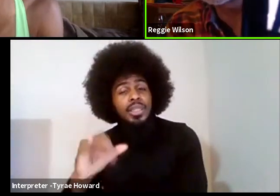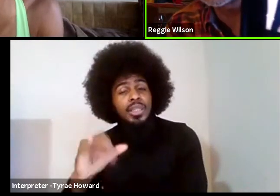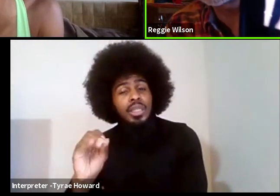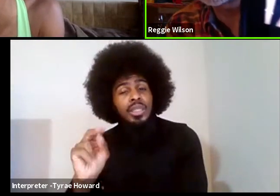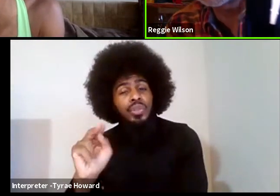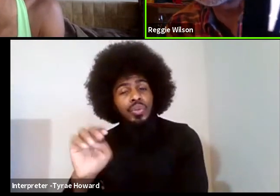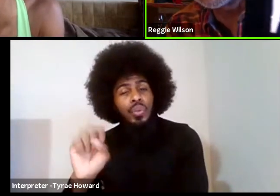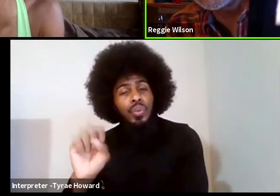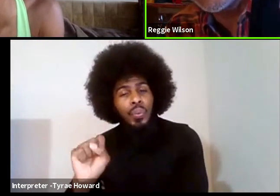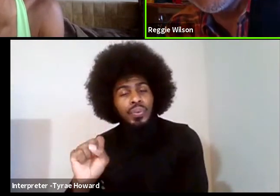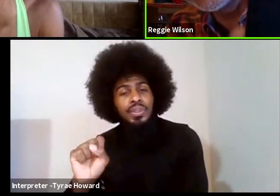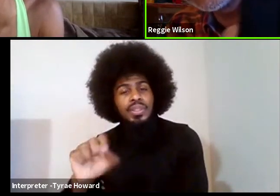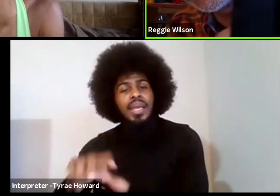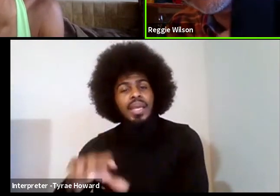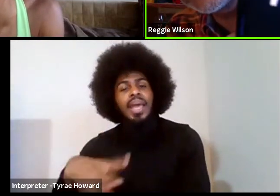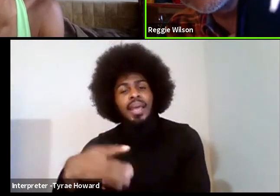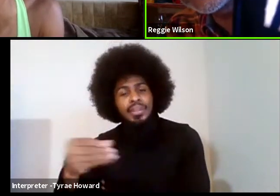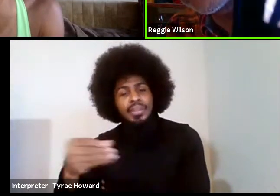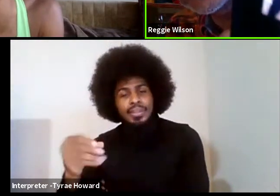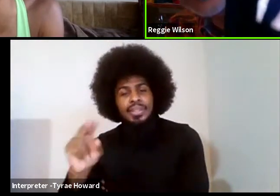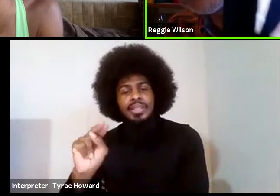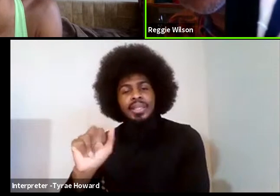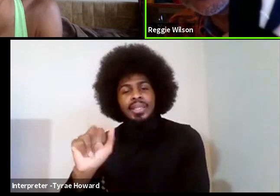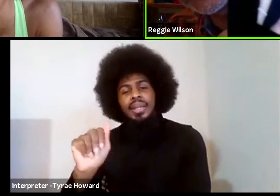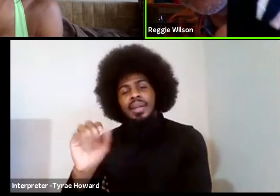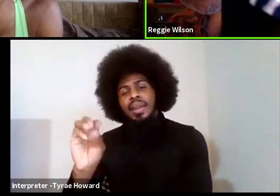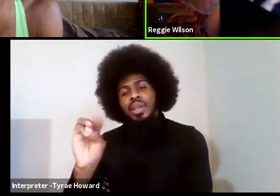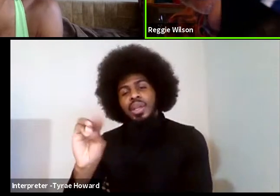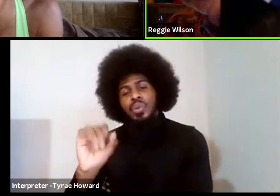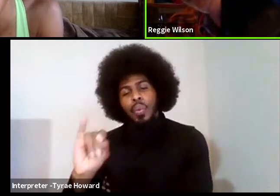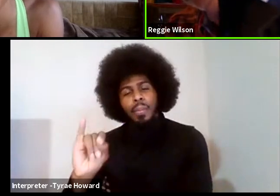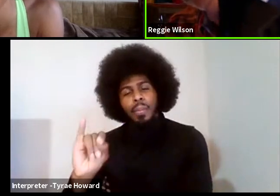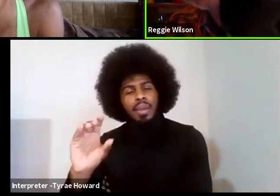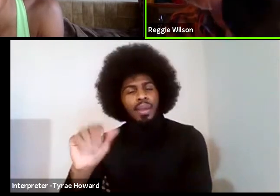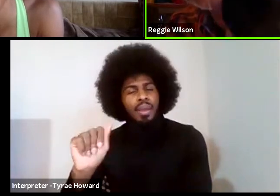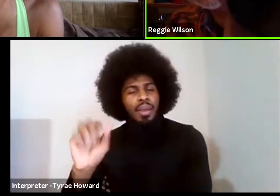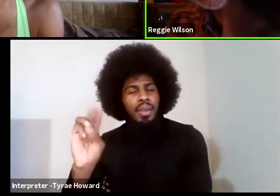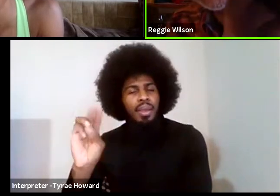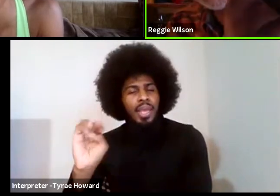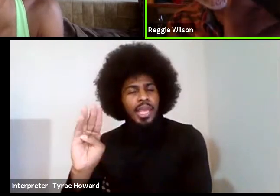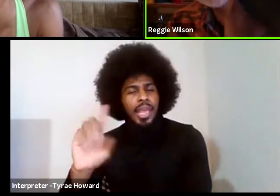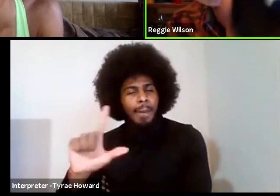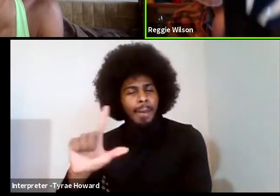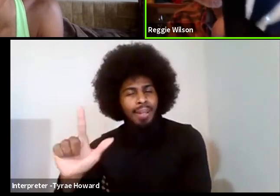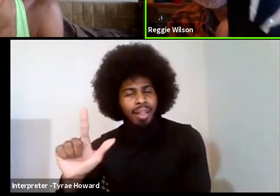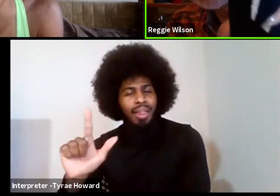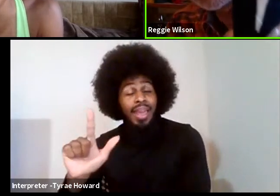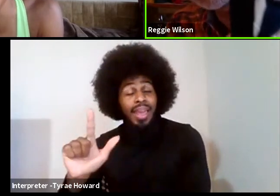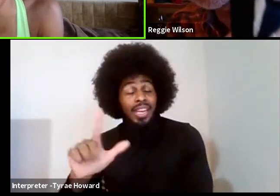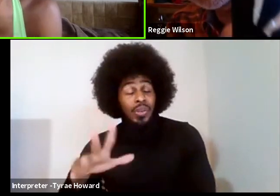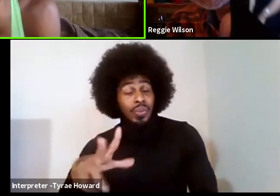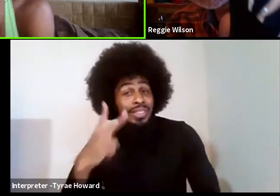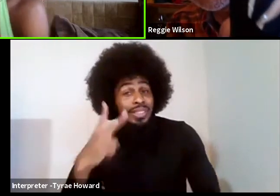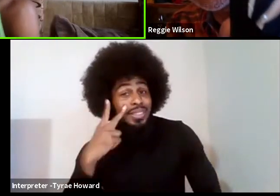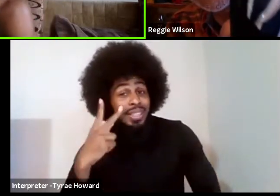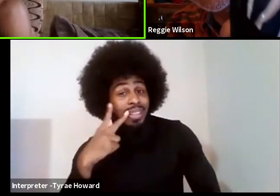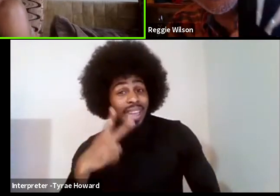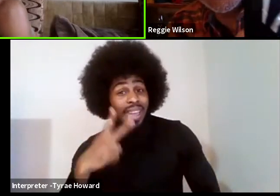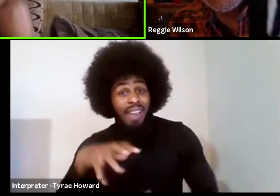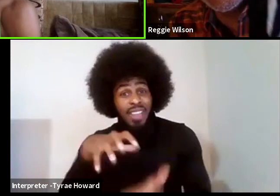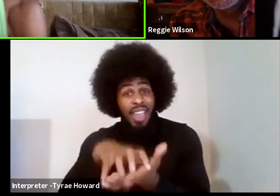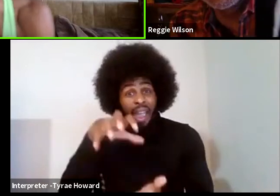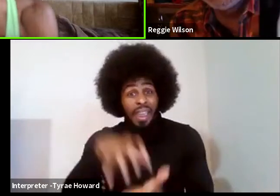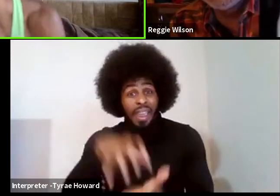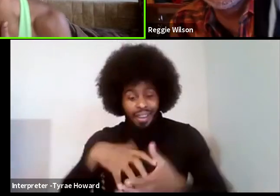Jones is like thrusting cake on her chest. So it's not just like, let them eat cake, but it's like, let them eat cake off of me.